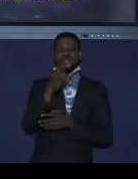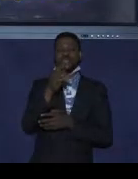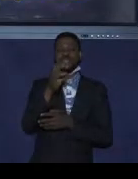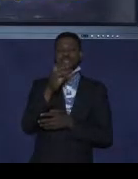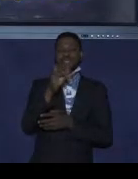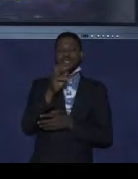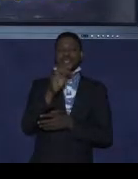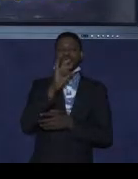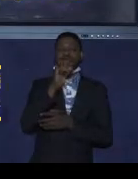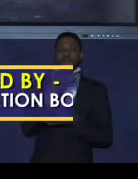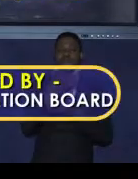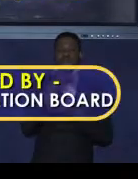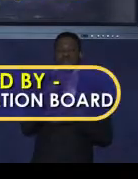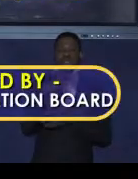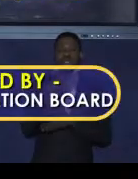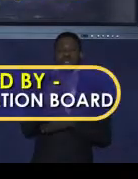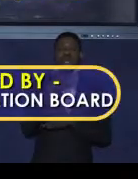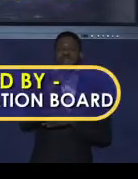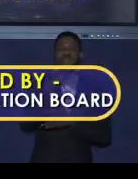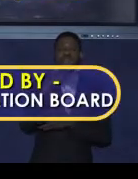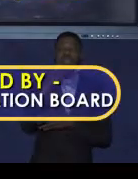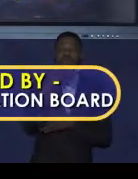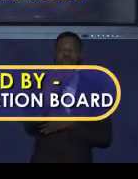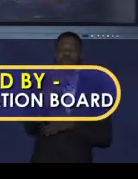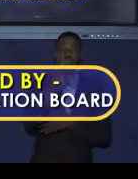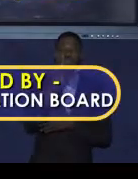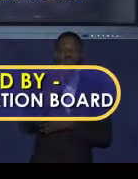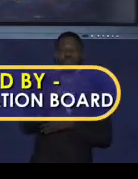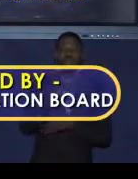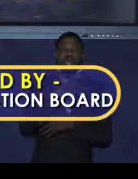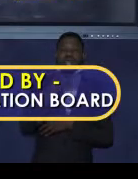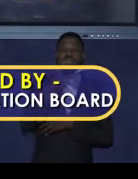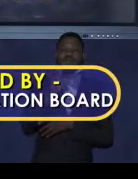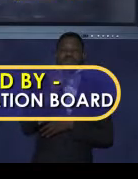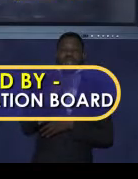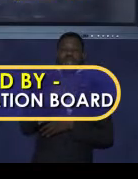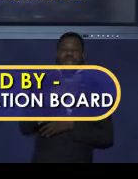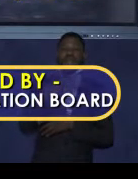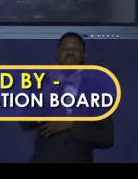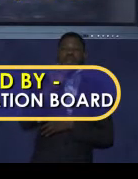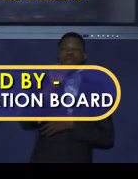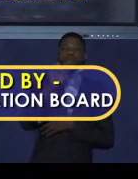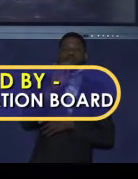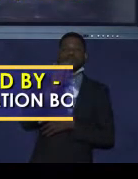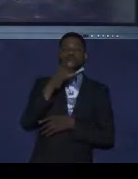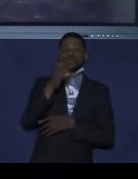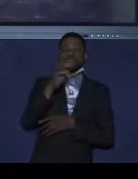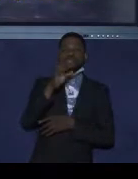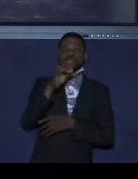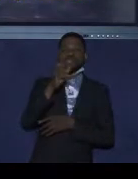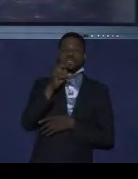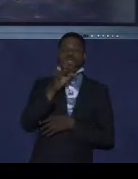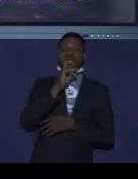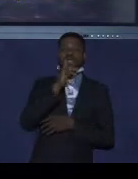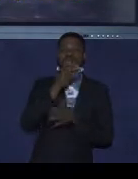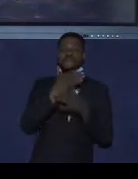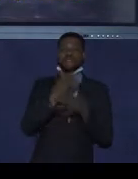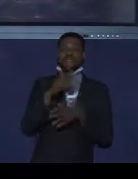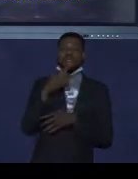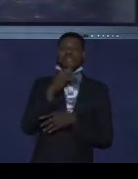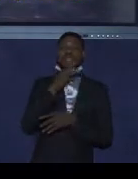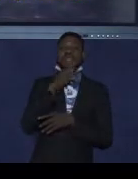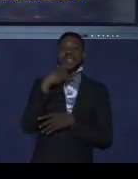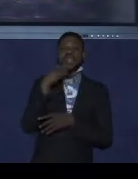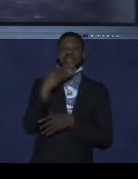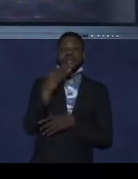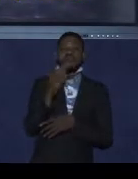is between the age of 70 and 79, and octogenarian is between the age of 80